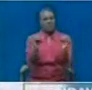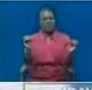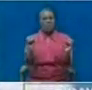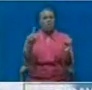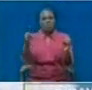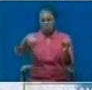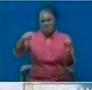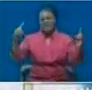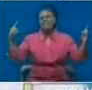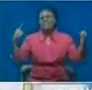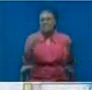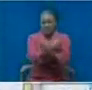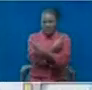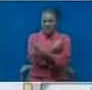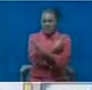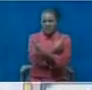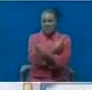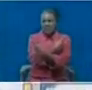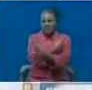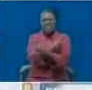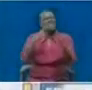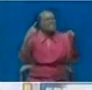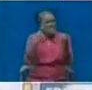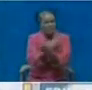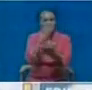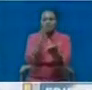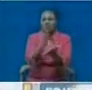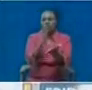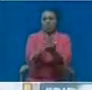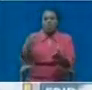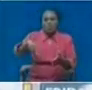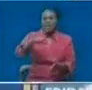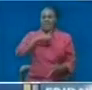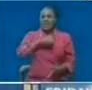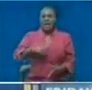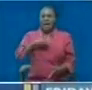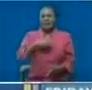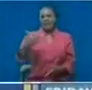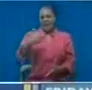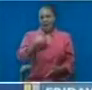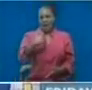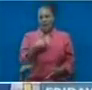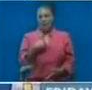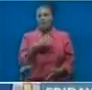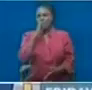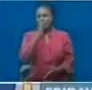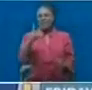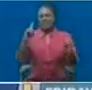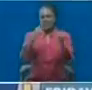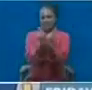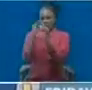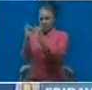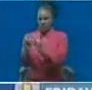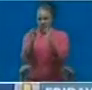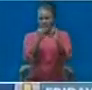different individuals. Come on, look at us. We're very different, and we are lucky enough to be different individuals, yet